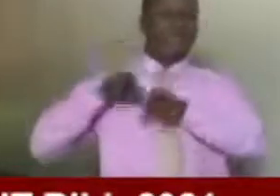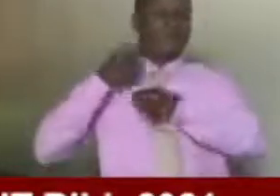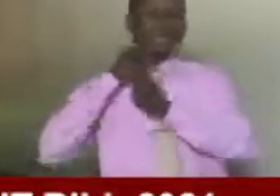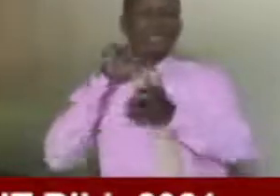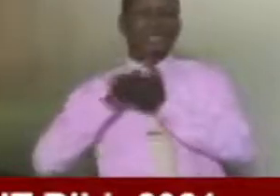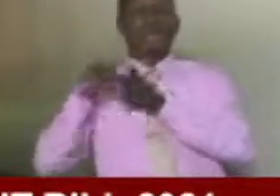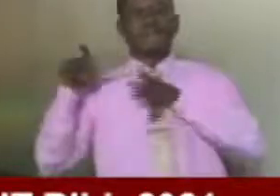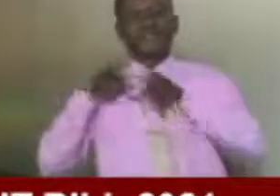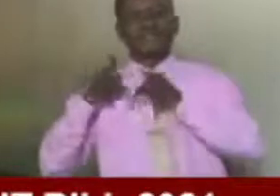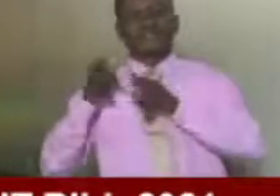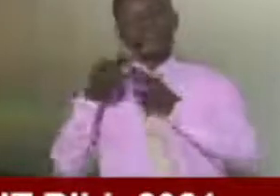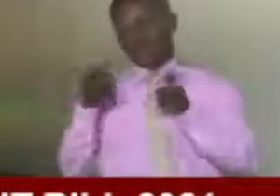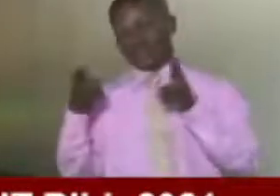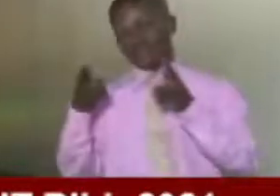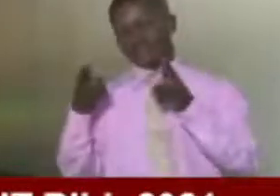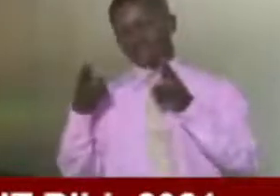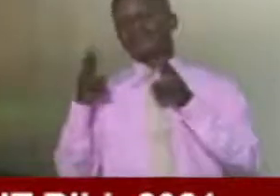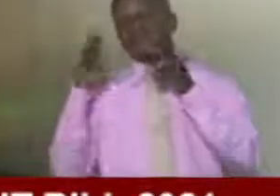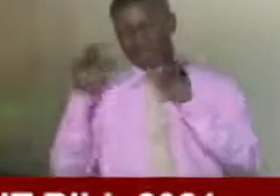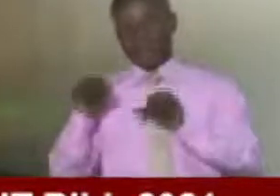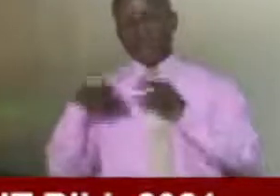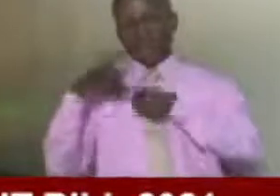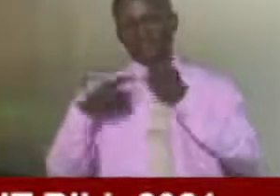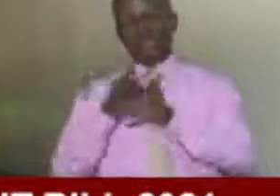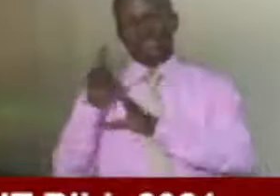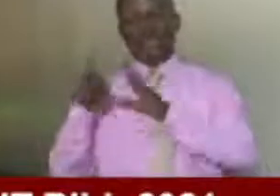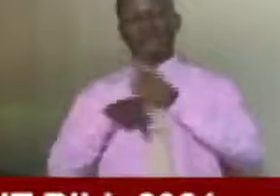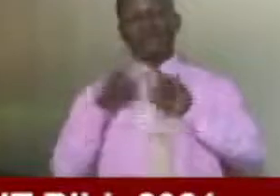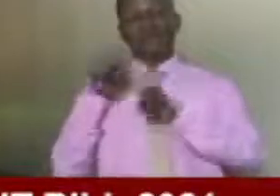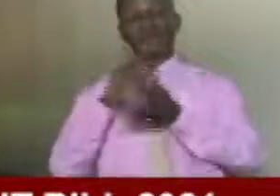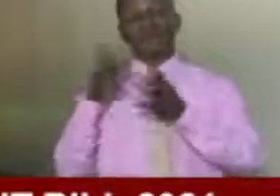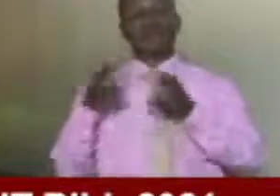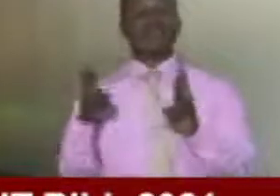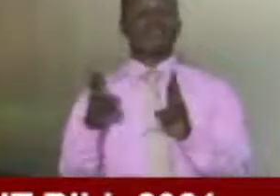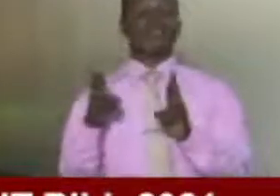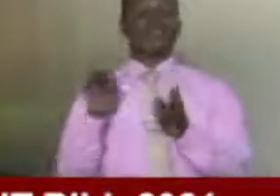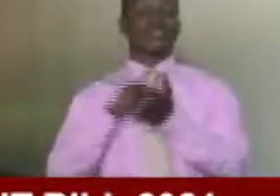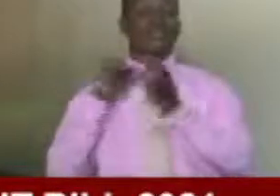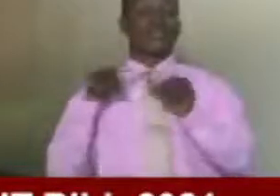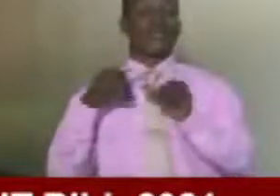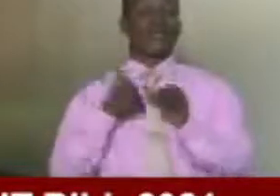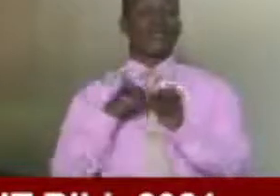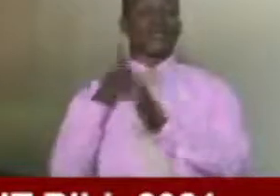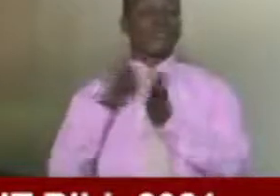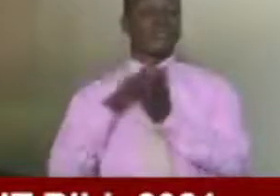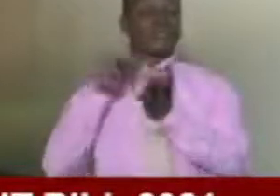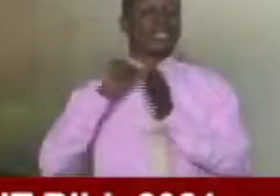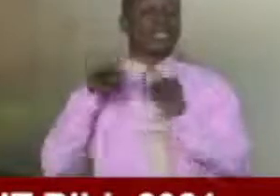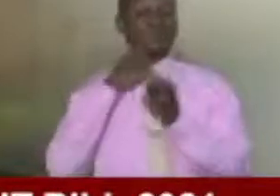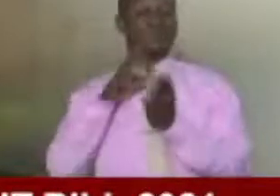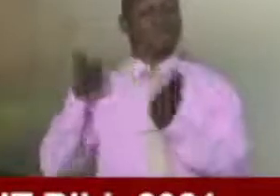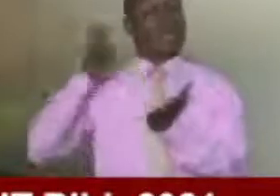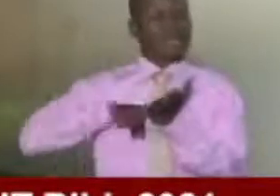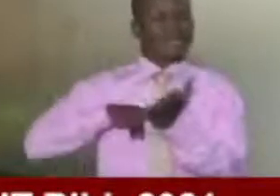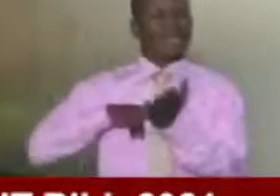parties really can actually do direct primaries when you want to do it. So that you can have a law that can be assented and quickly